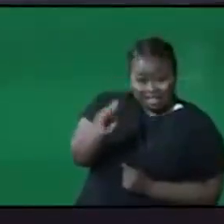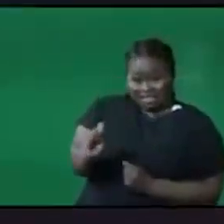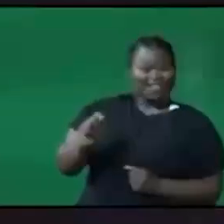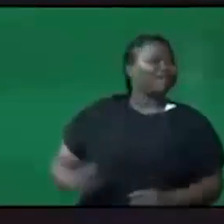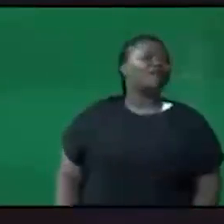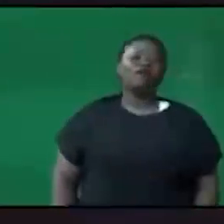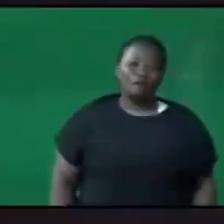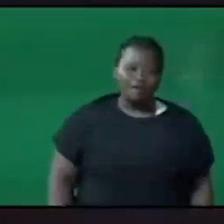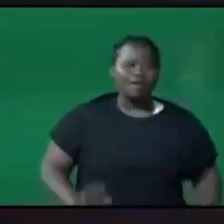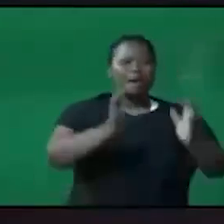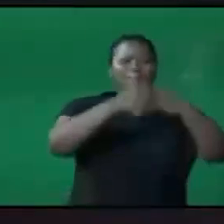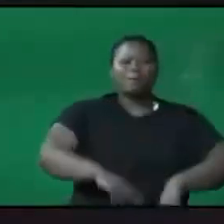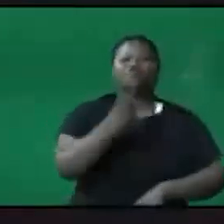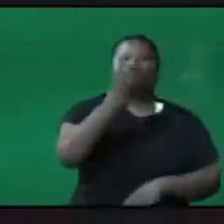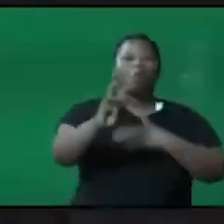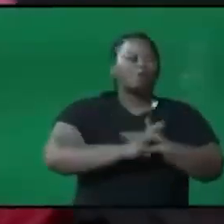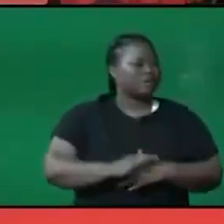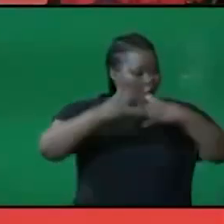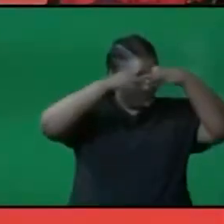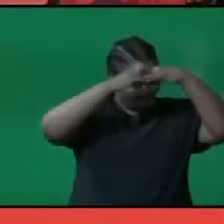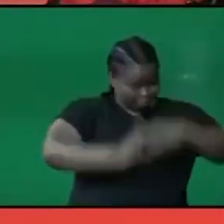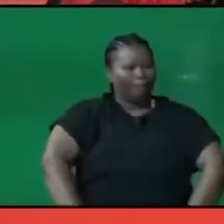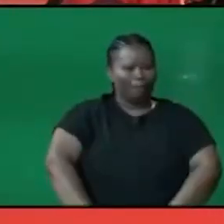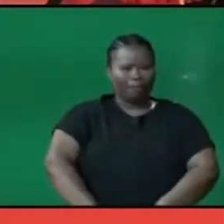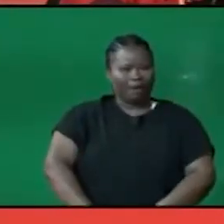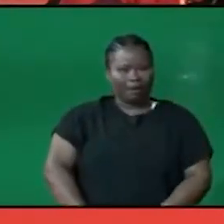Yeah, in 2 weeks, do it.